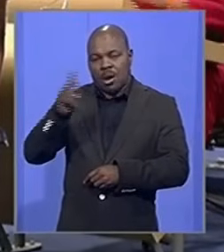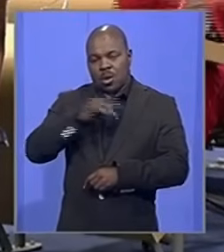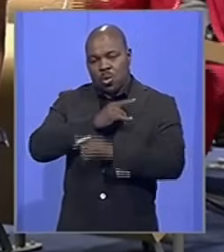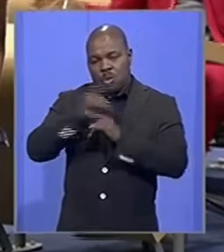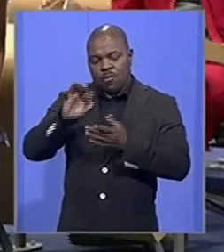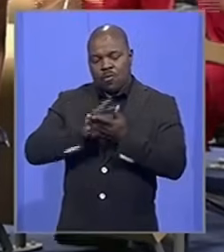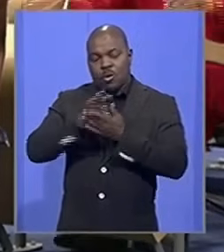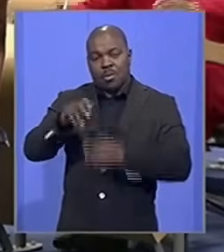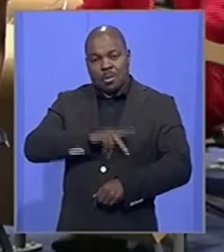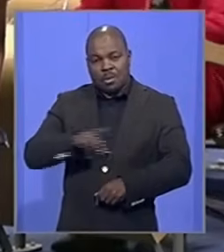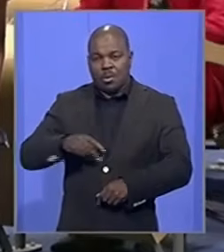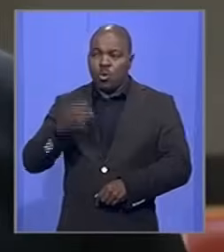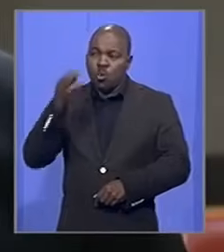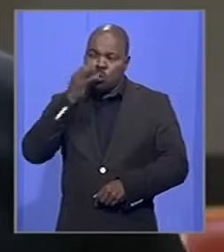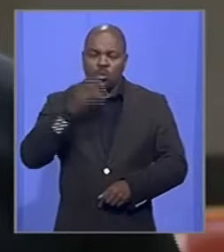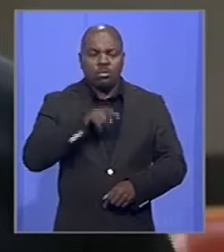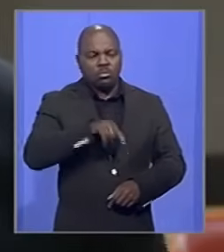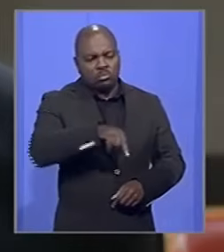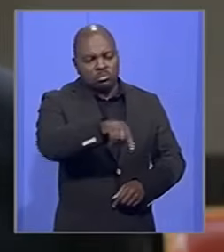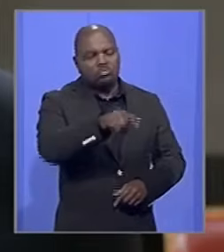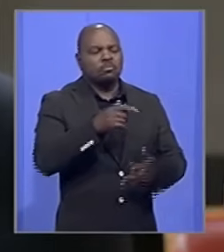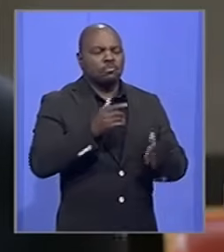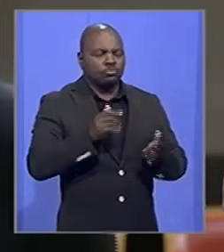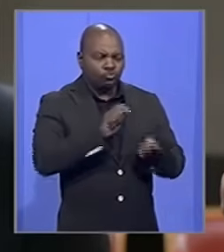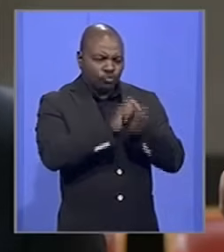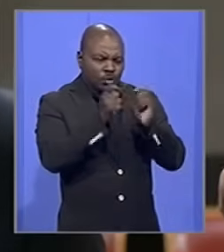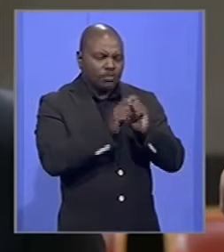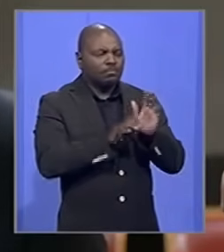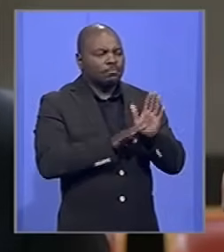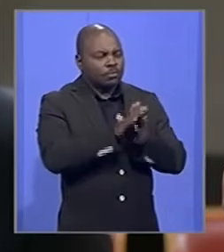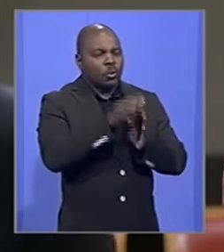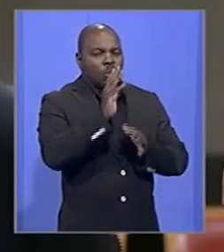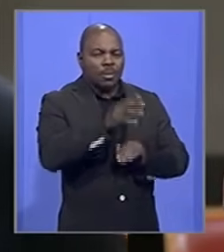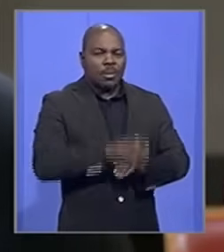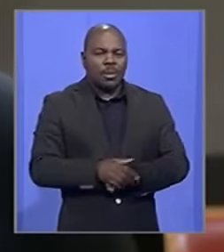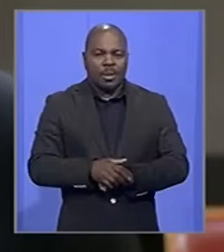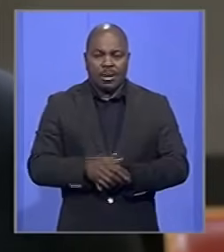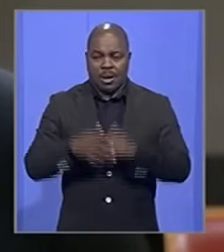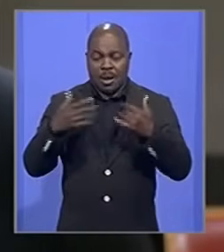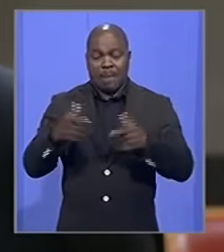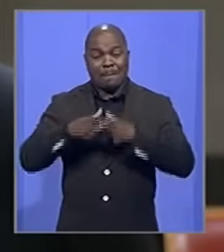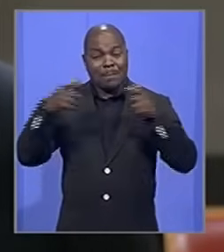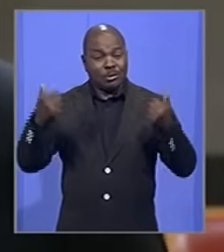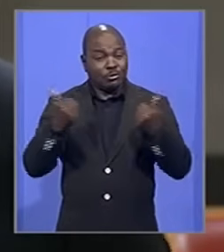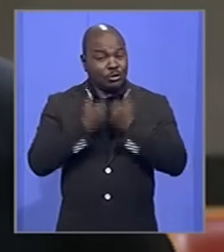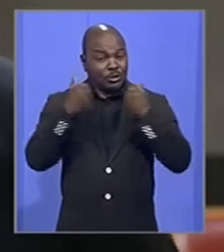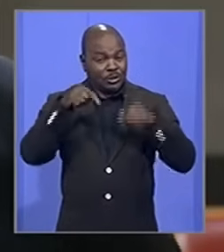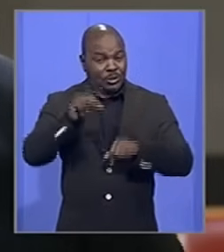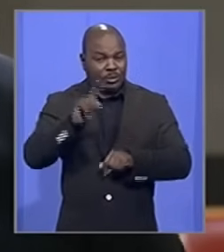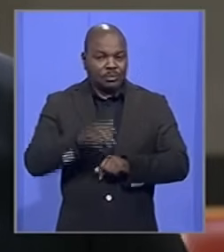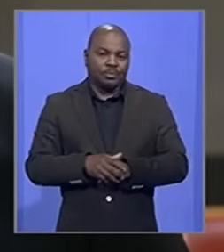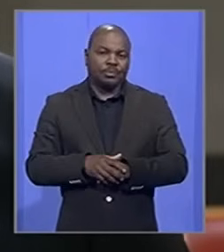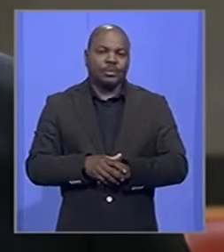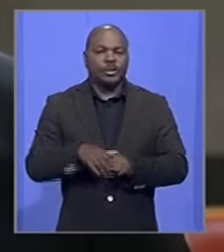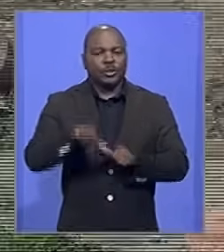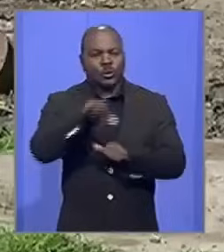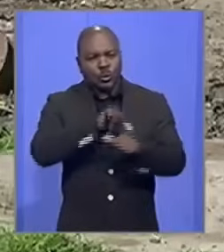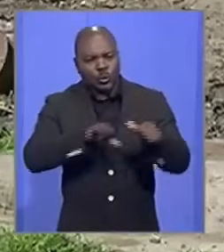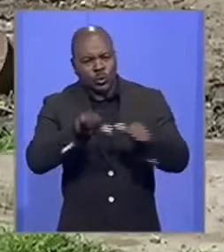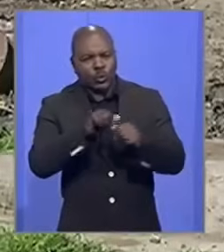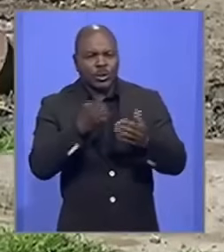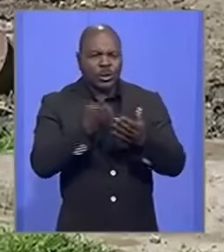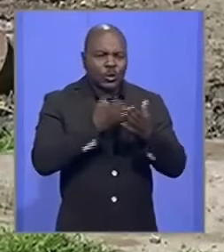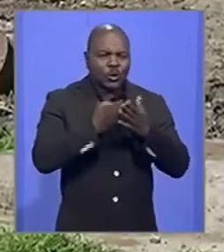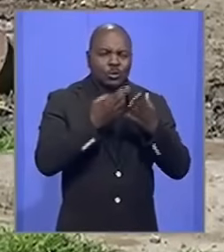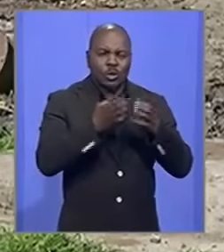ho tlisa diphetoho baahing. One of the major challenges that we are sitting with is deterioration of your socio-economic infrastructure,